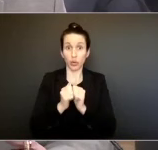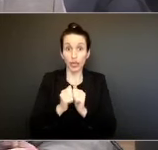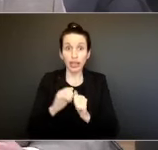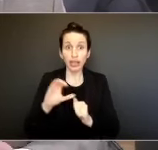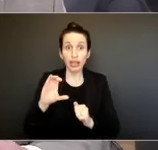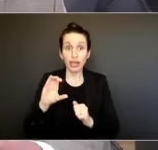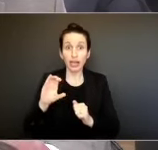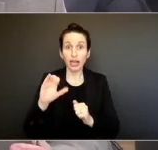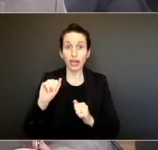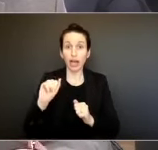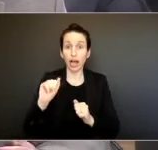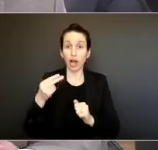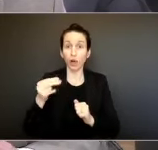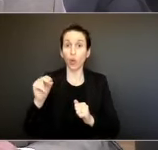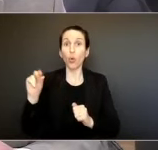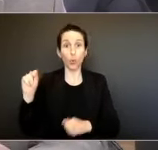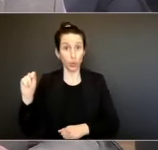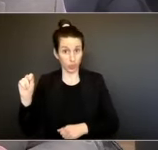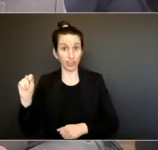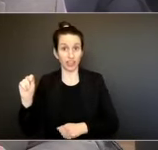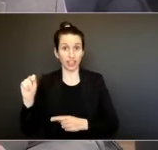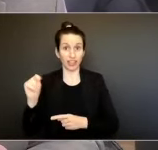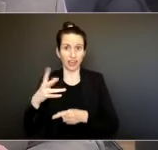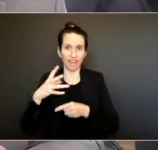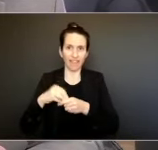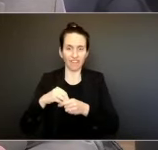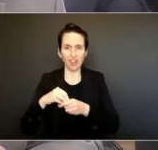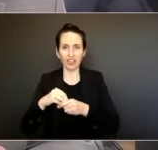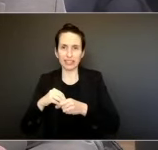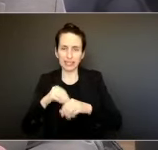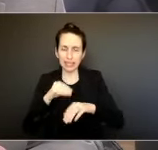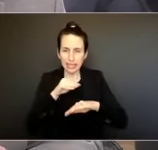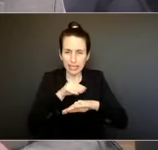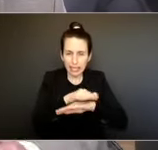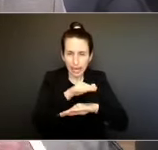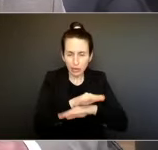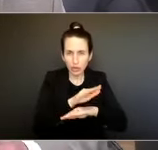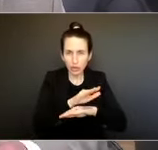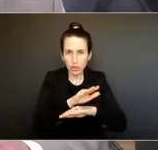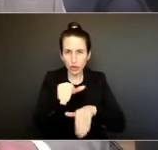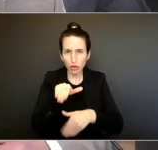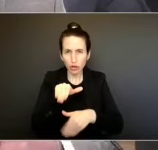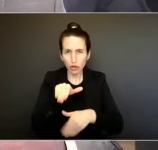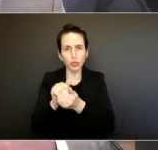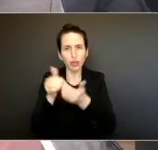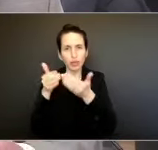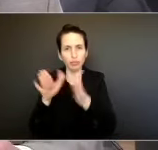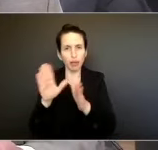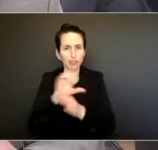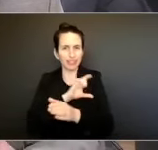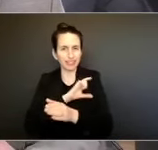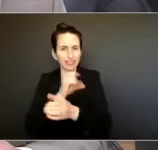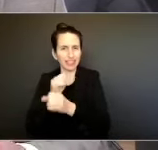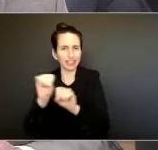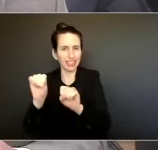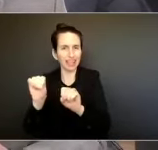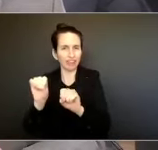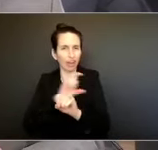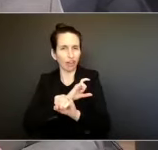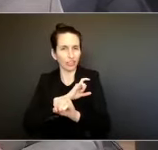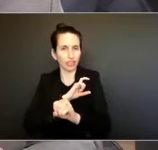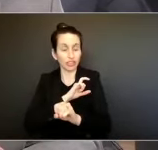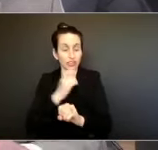involving counselor type approach with the public safety officers so that these people don't end up in